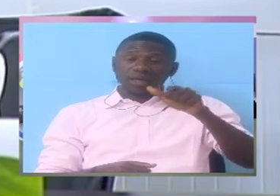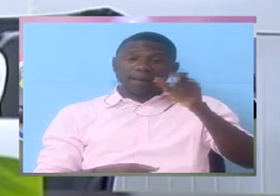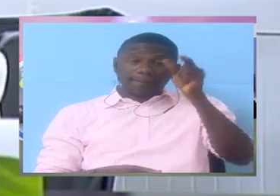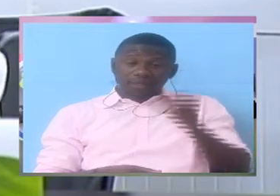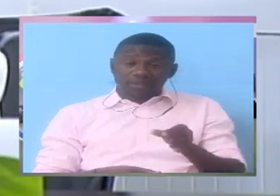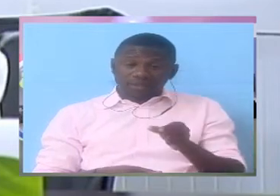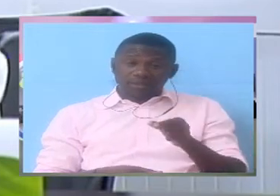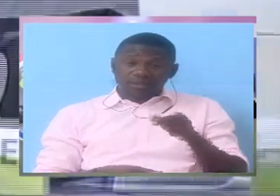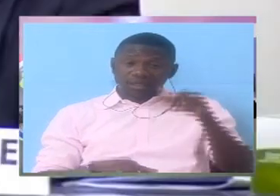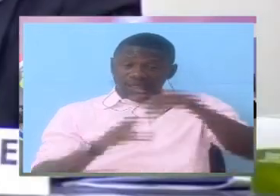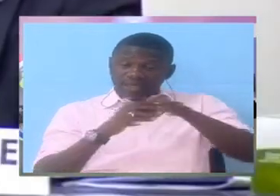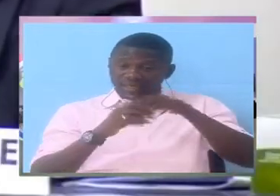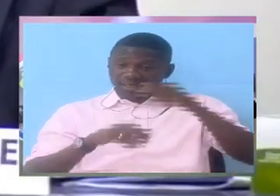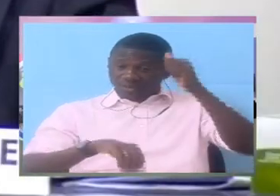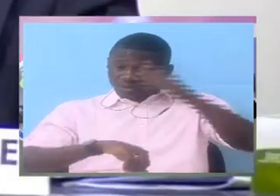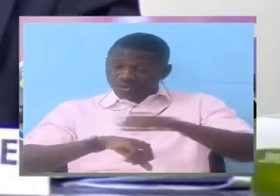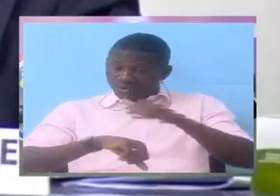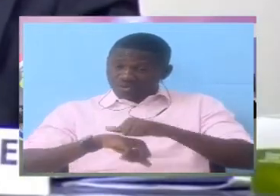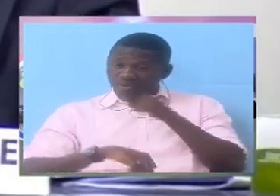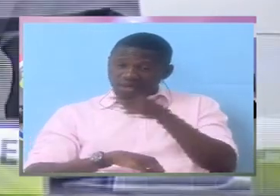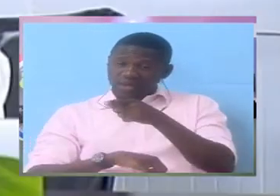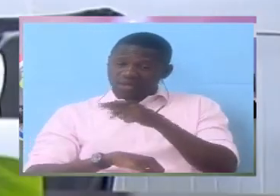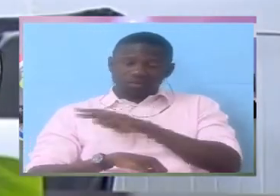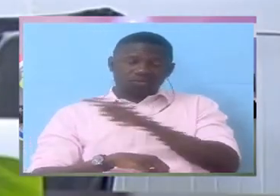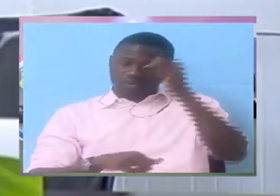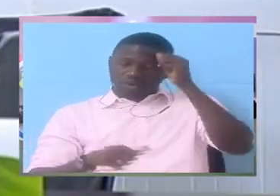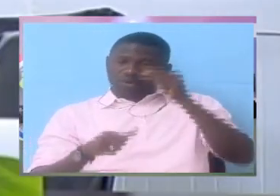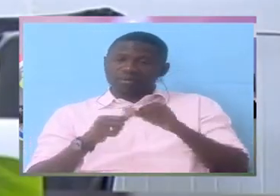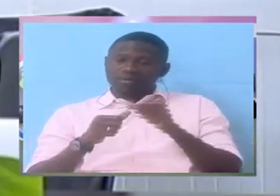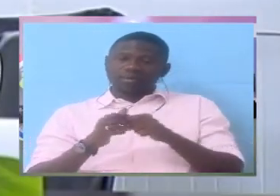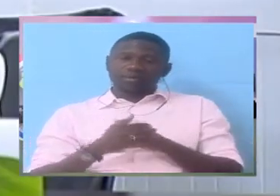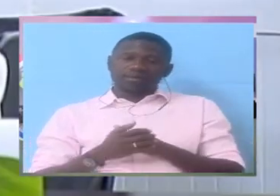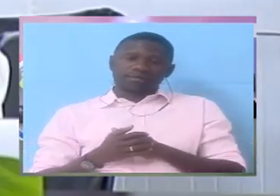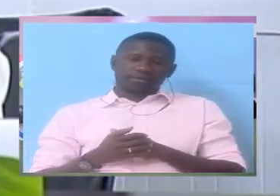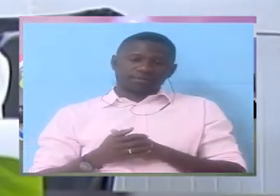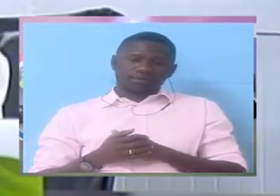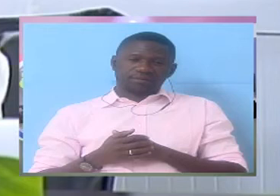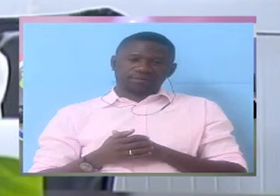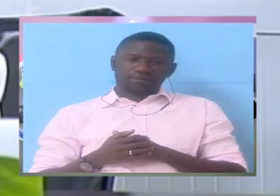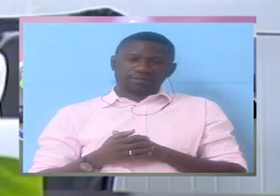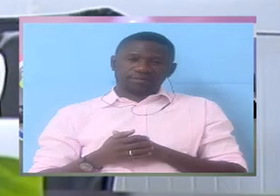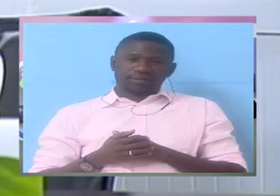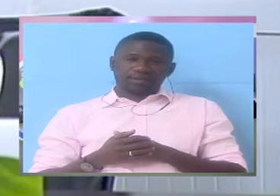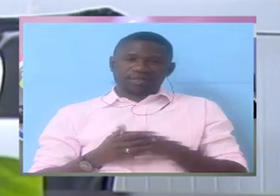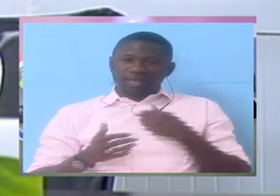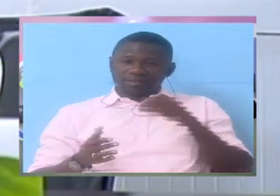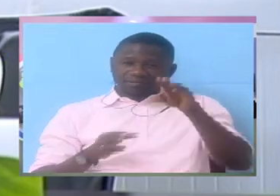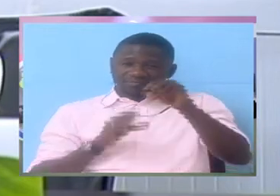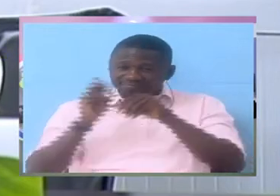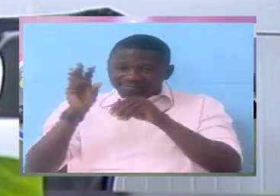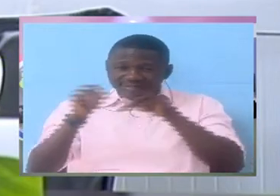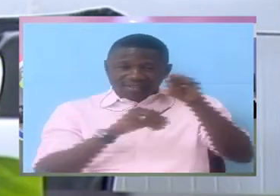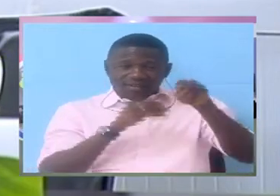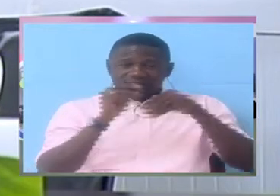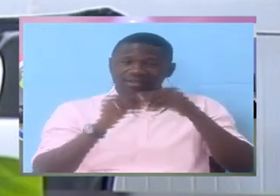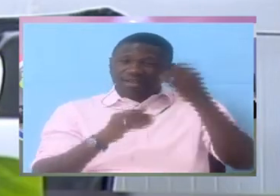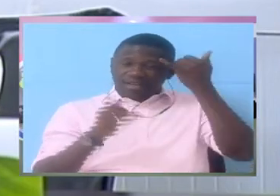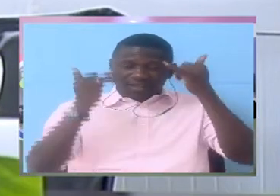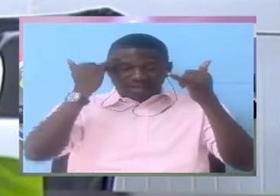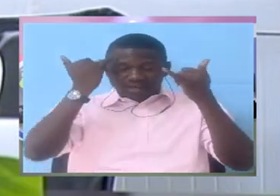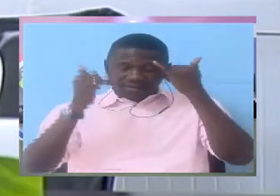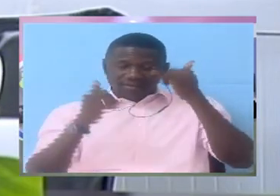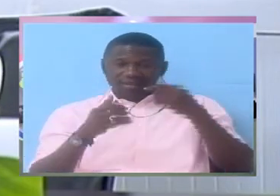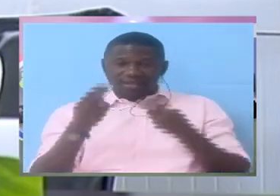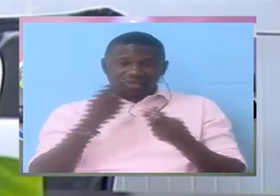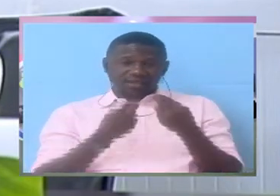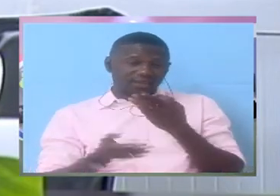remember. Selective amnesia. Again. Akilo bulando memunyala tombongoti. Who did the torturing?